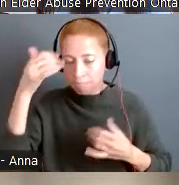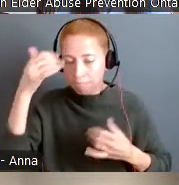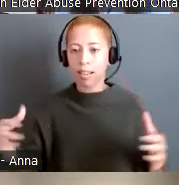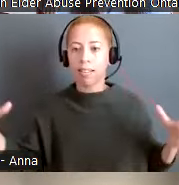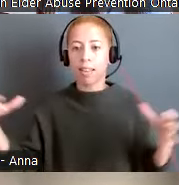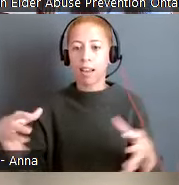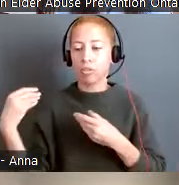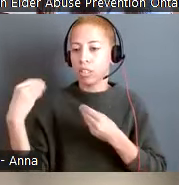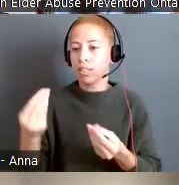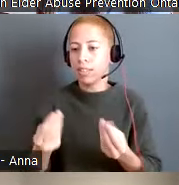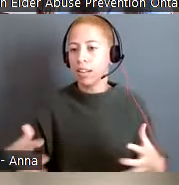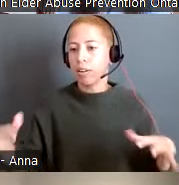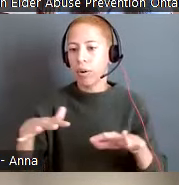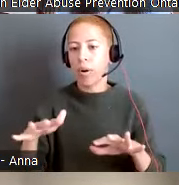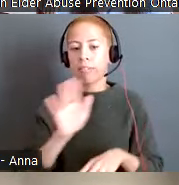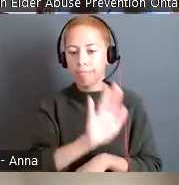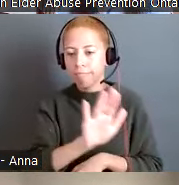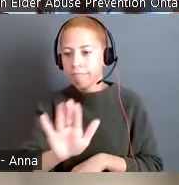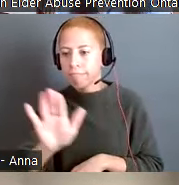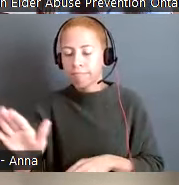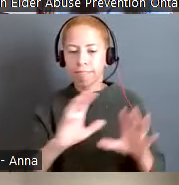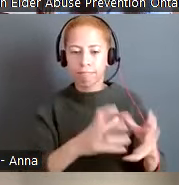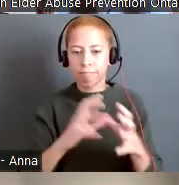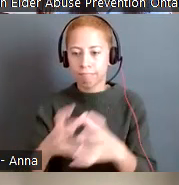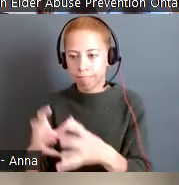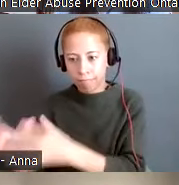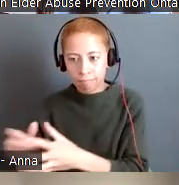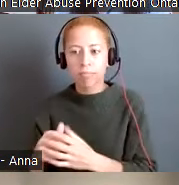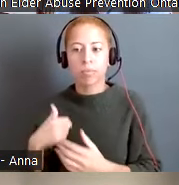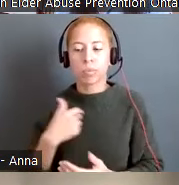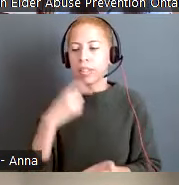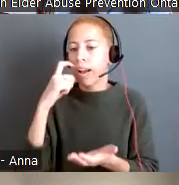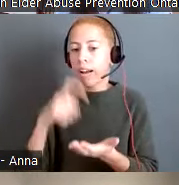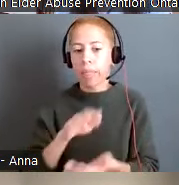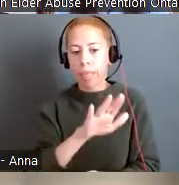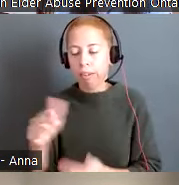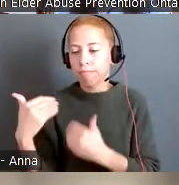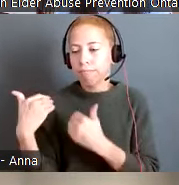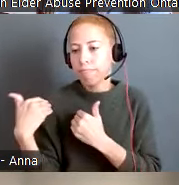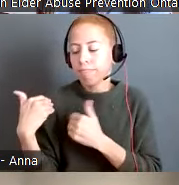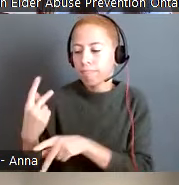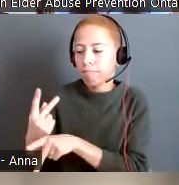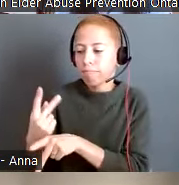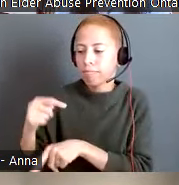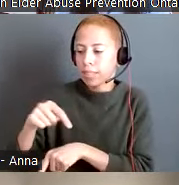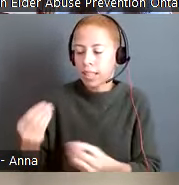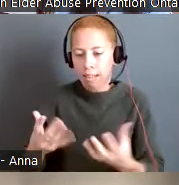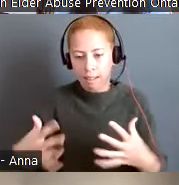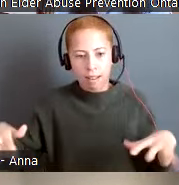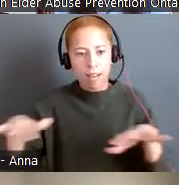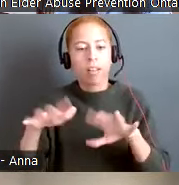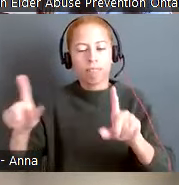First Nations and acknowledge their stewardship of this land throughout the